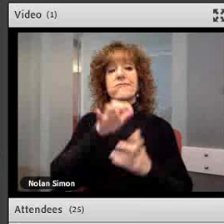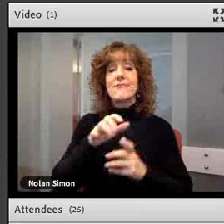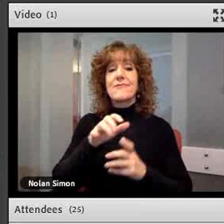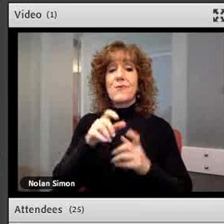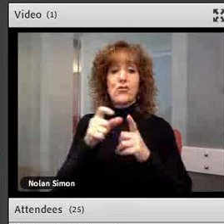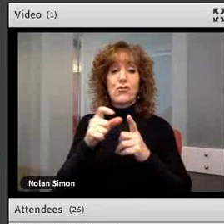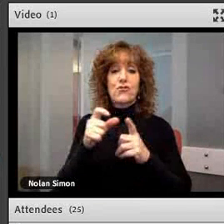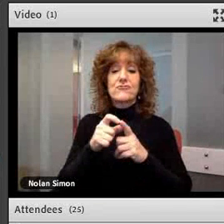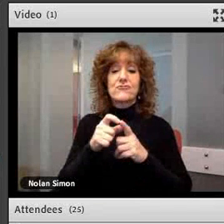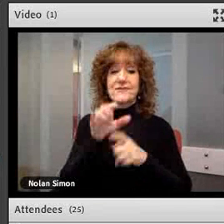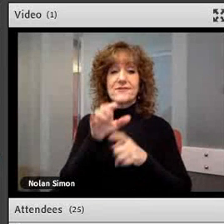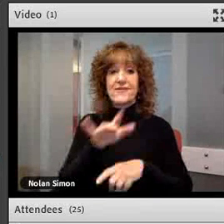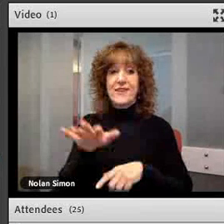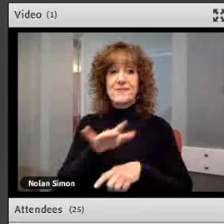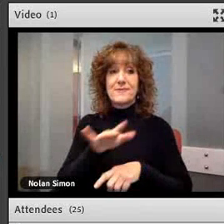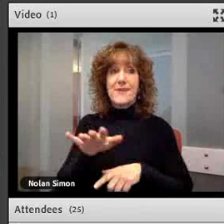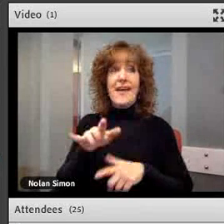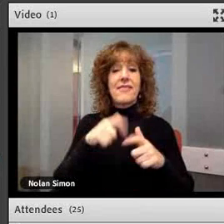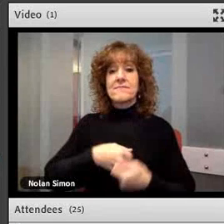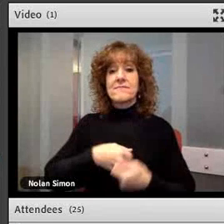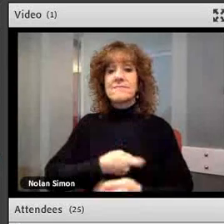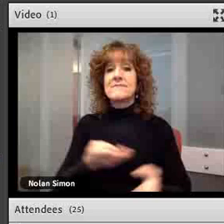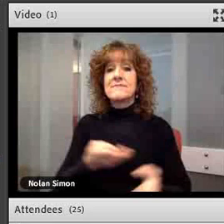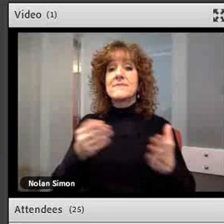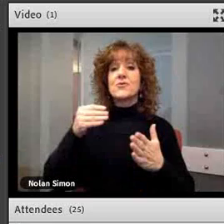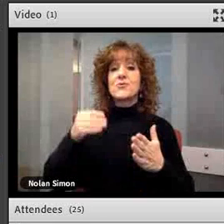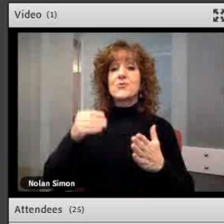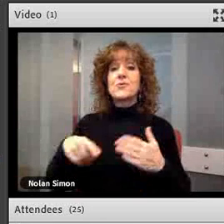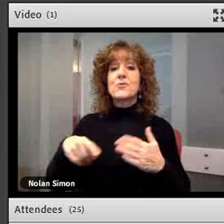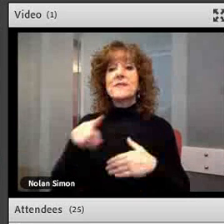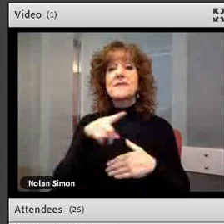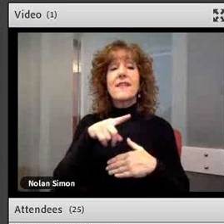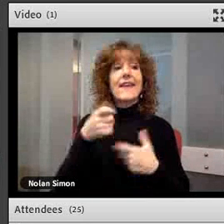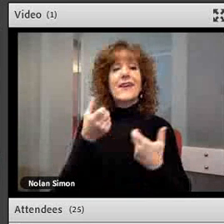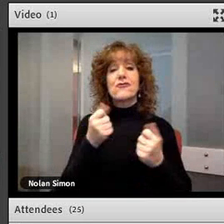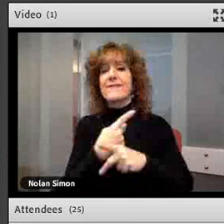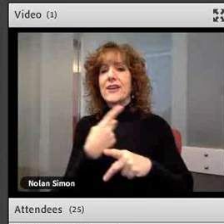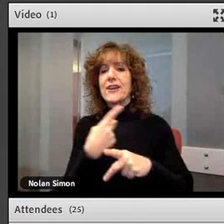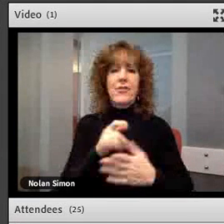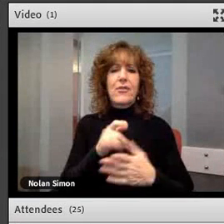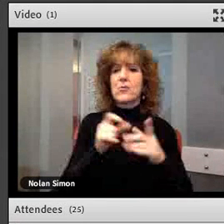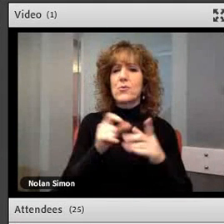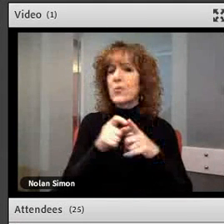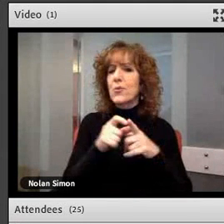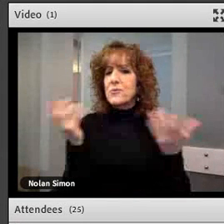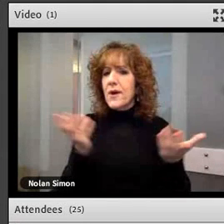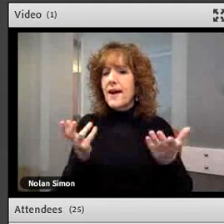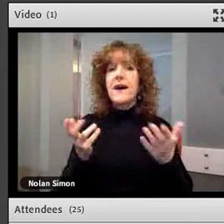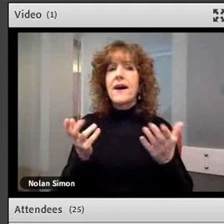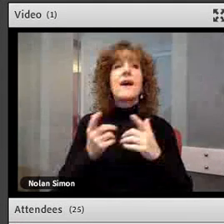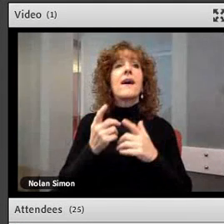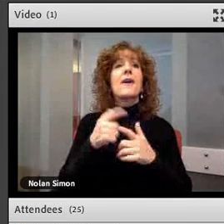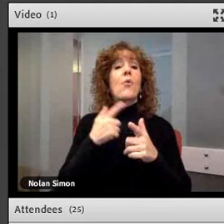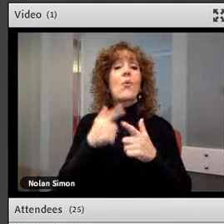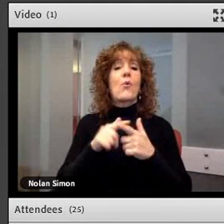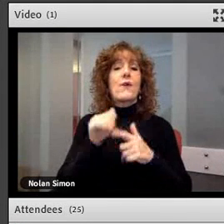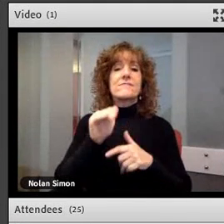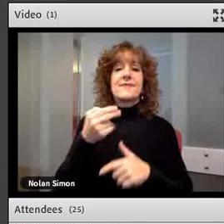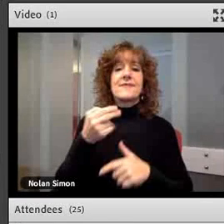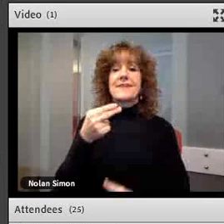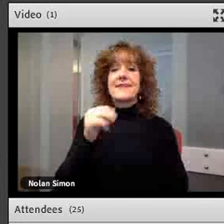up here. Then I can give them to the students and they can try to figure out what the words are, or I can give them